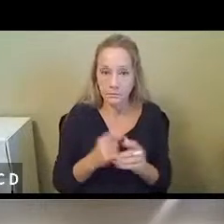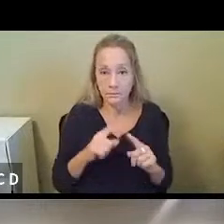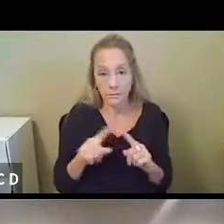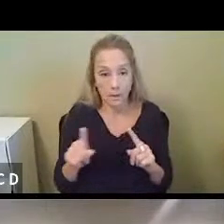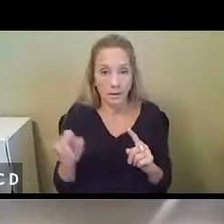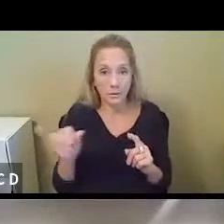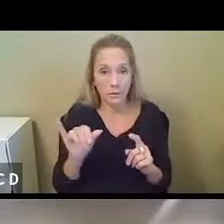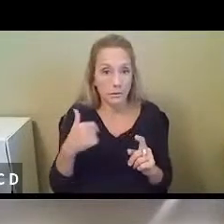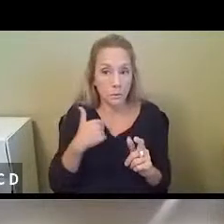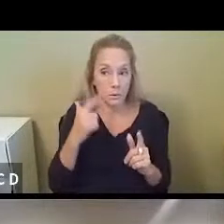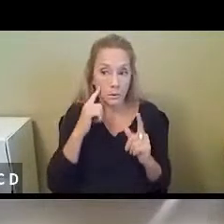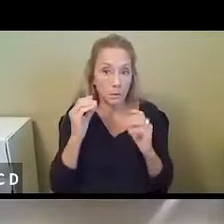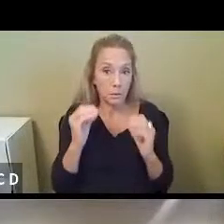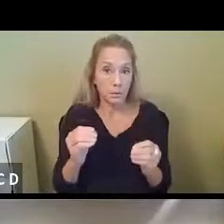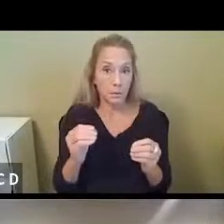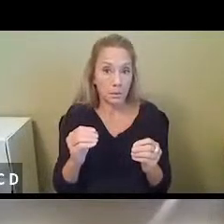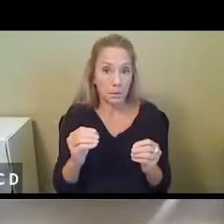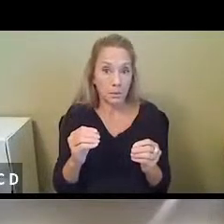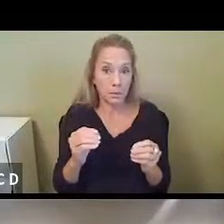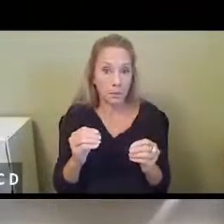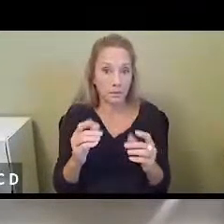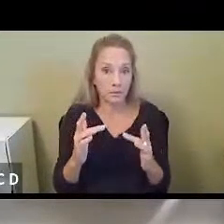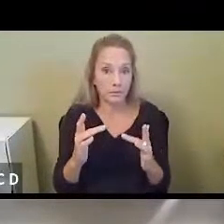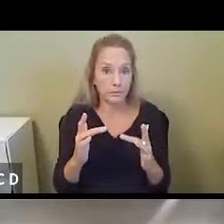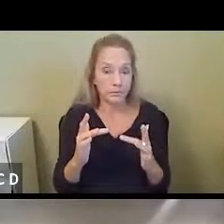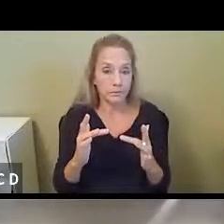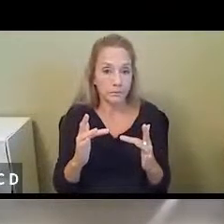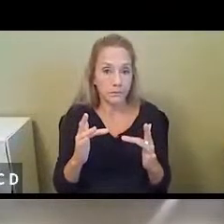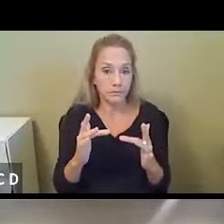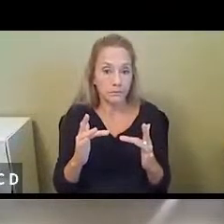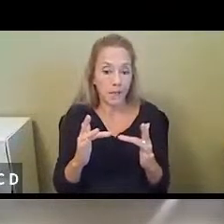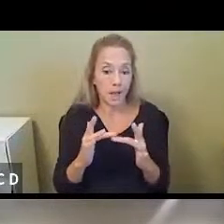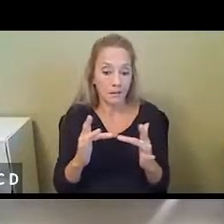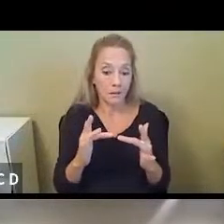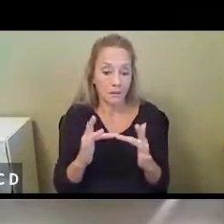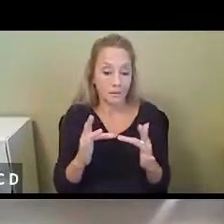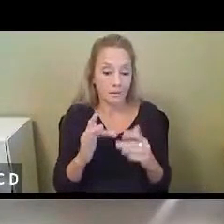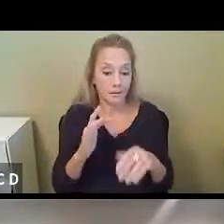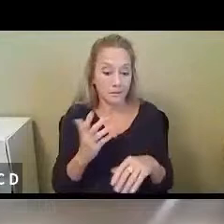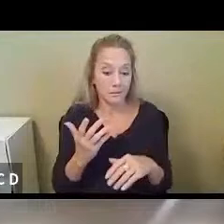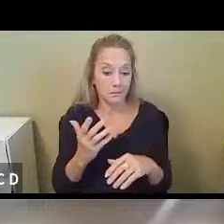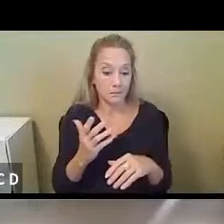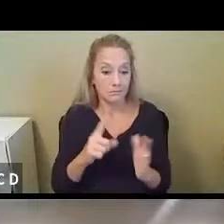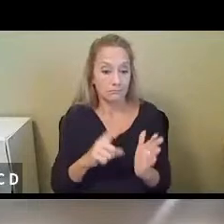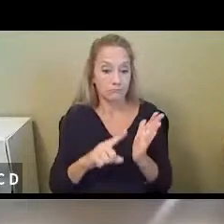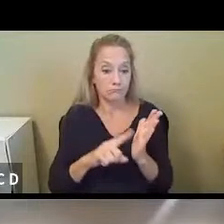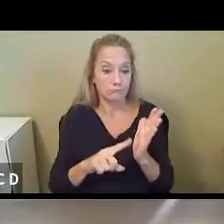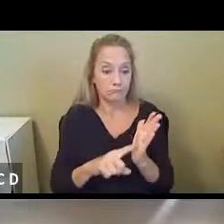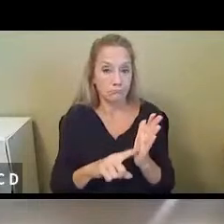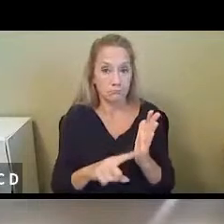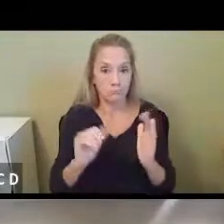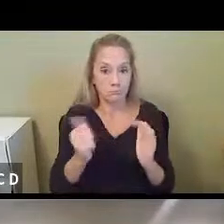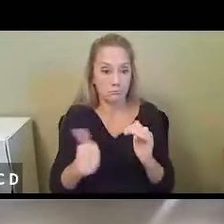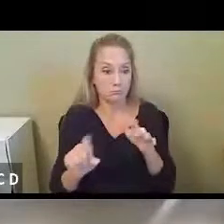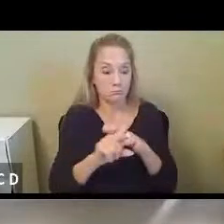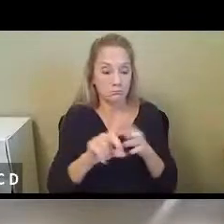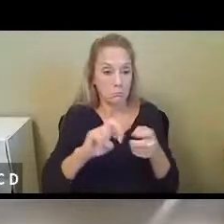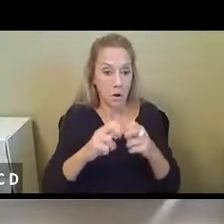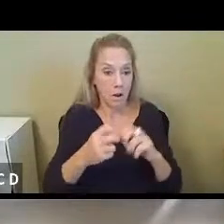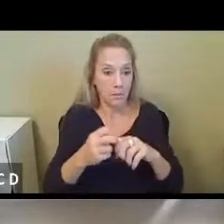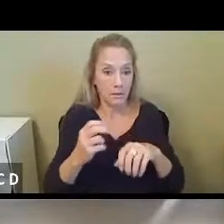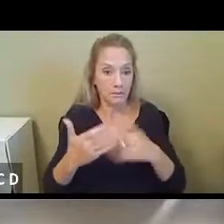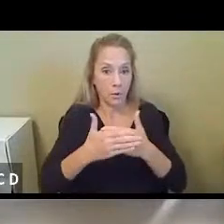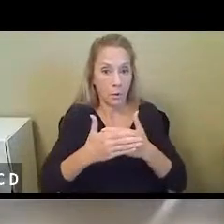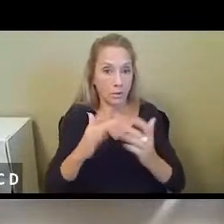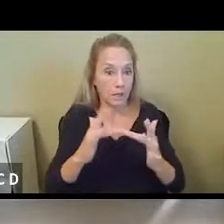also haven't heard of any contact tracing at this point to any problem there. But I agree with Dr. Shami.